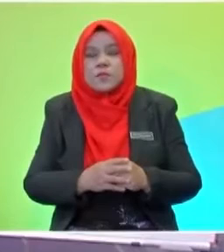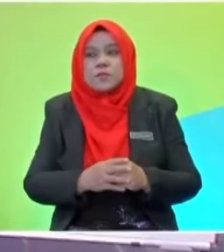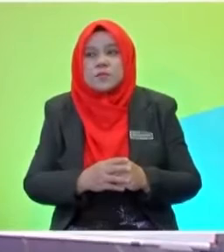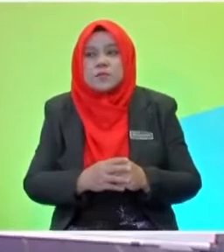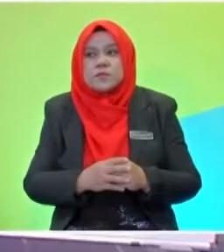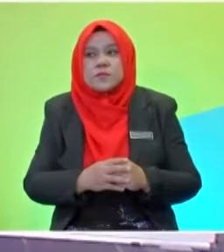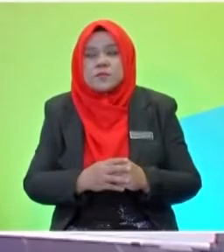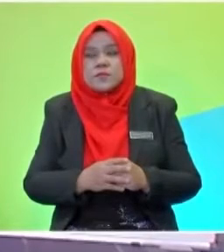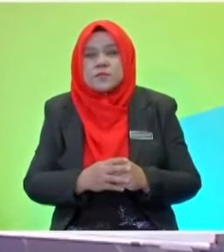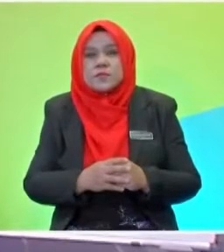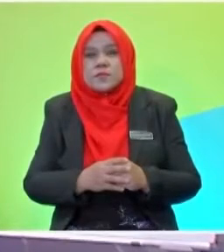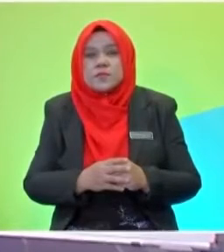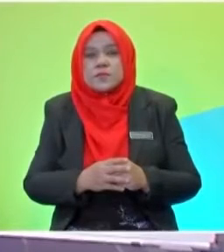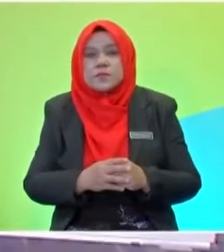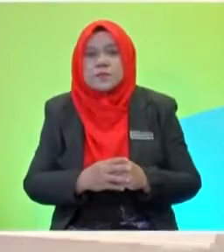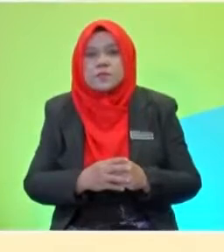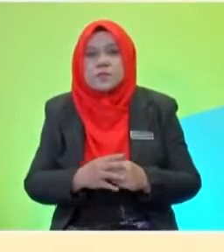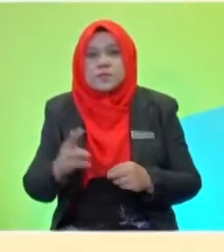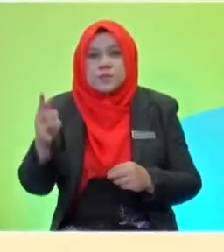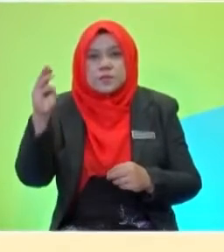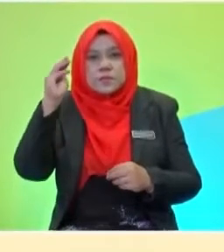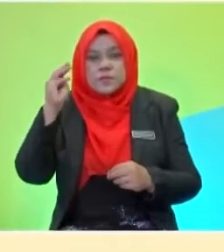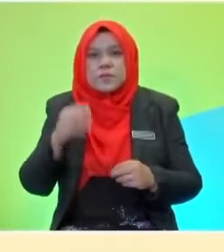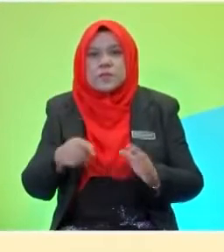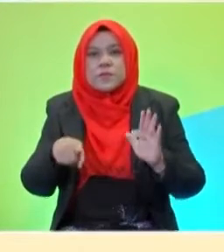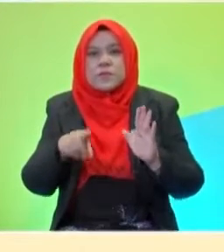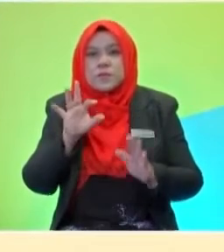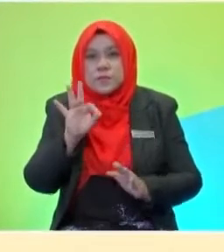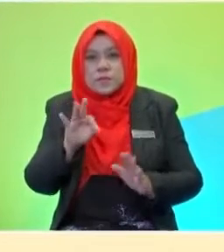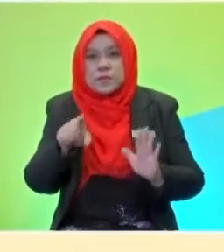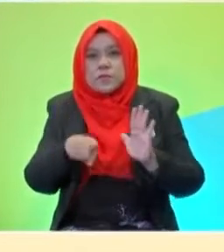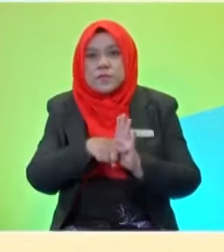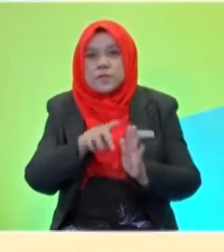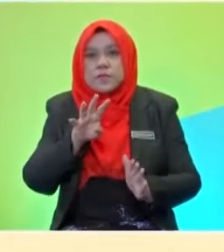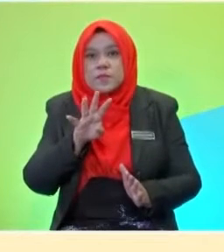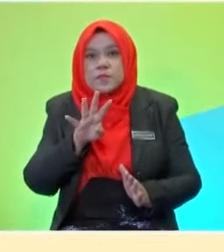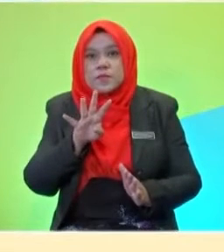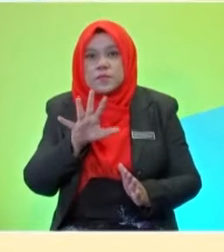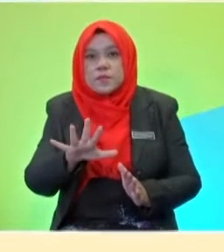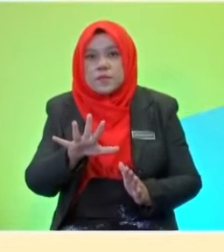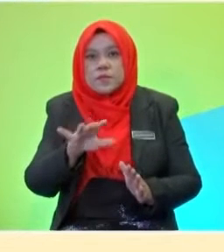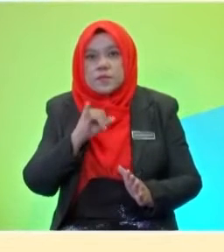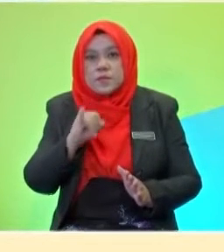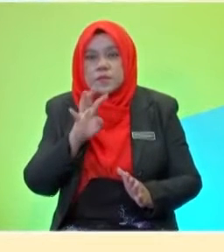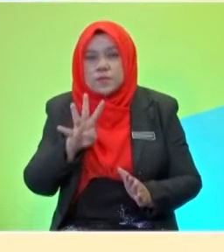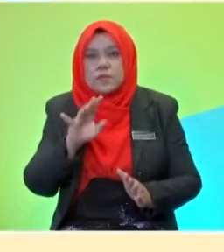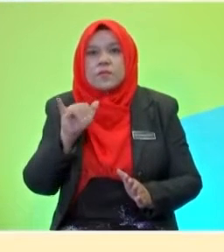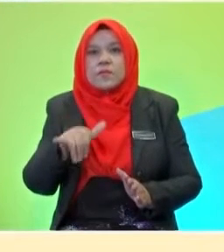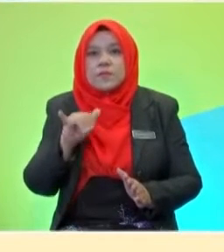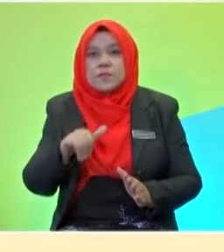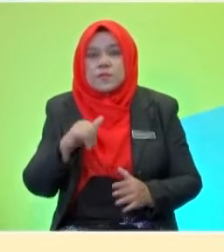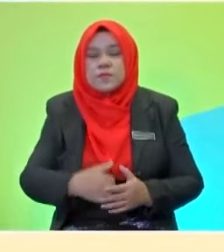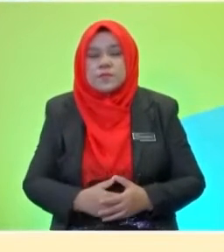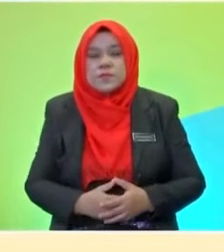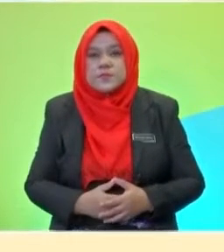ask our student? Manoj, 9 minus 5, is it 4, Manoj? Yes, sir. Very good. Thank